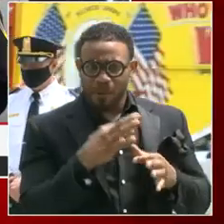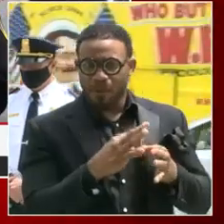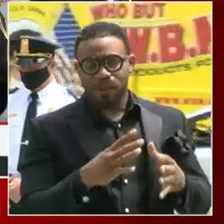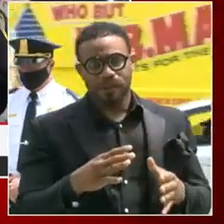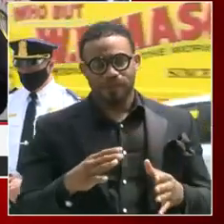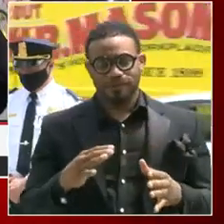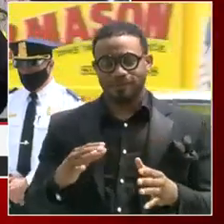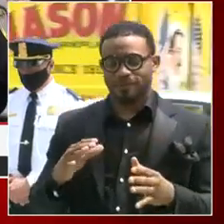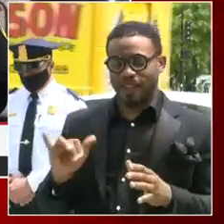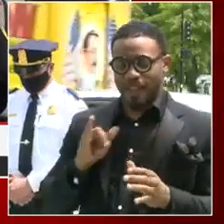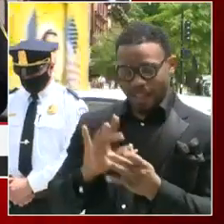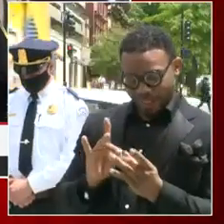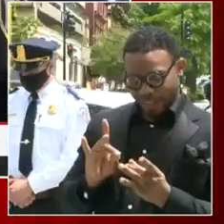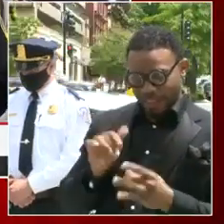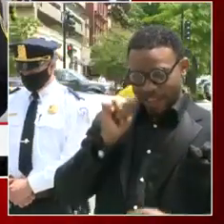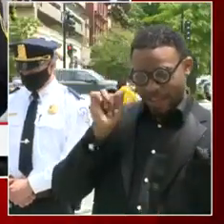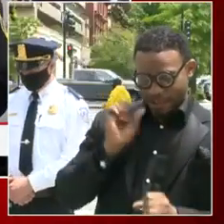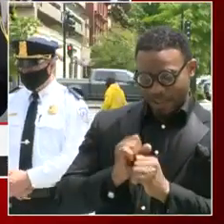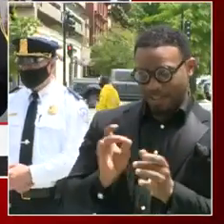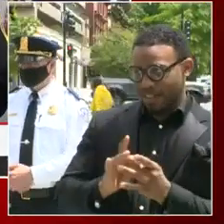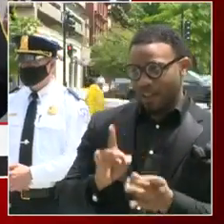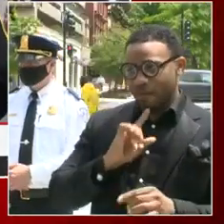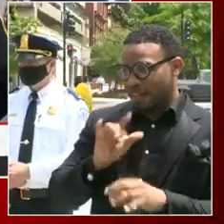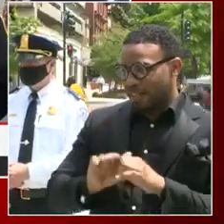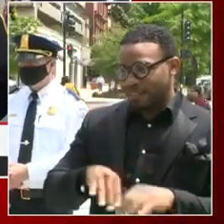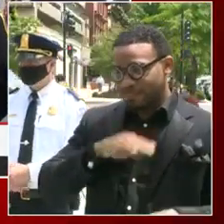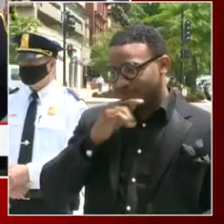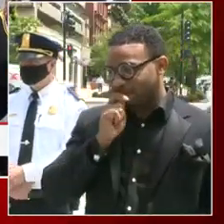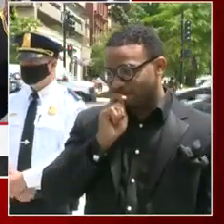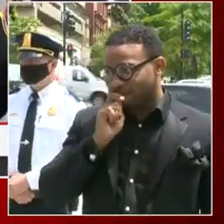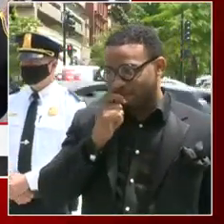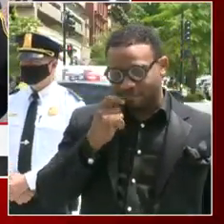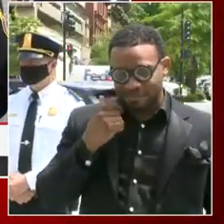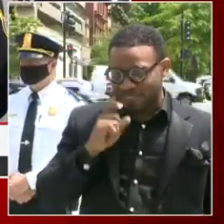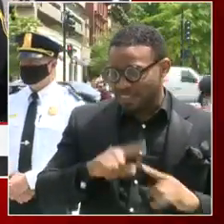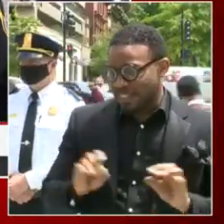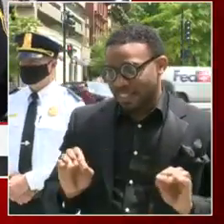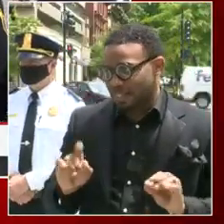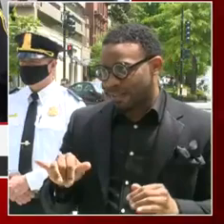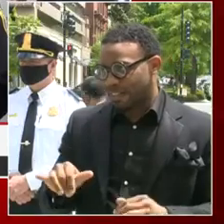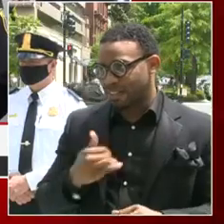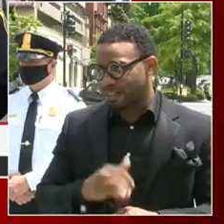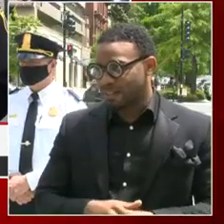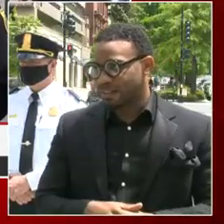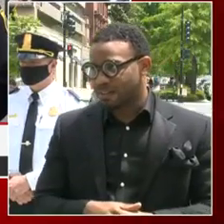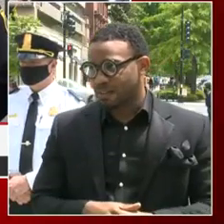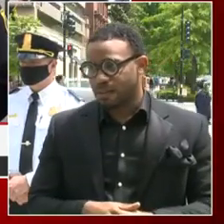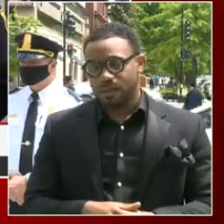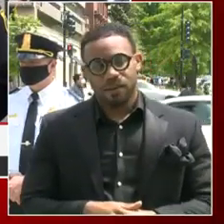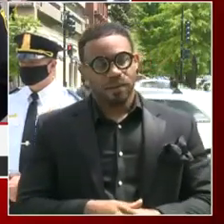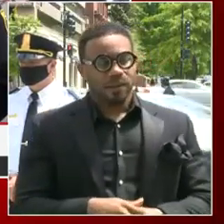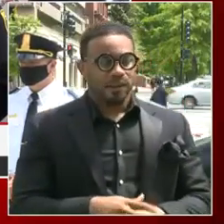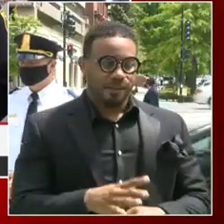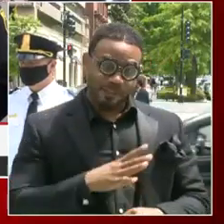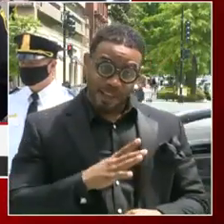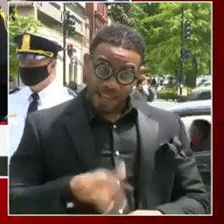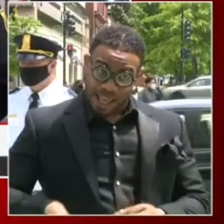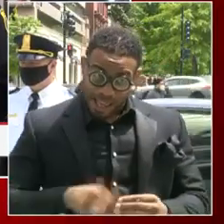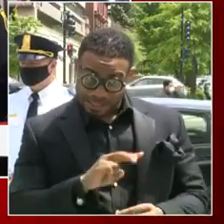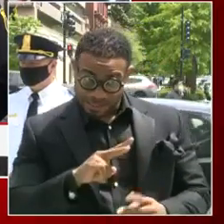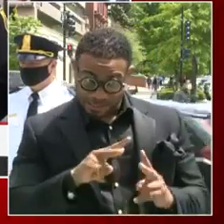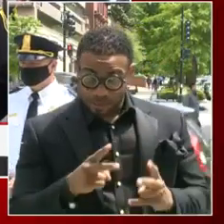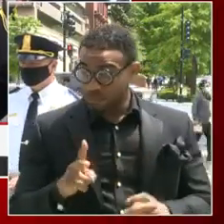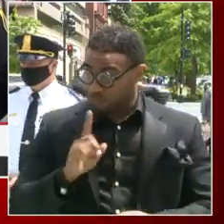As I said, we've made a statement, Mark, and I really can't say more than that. And then could I ask on a second topic?